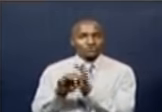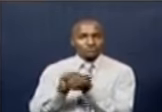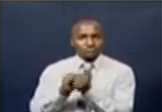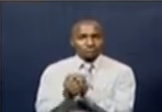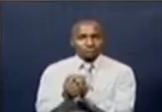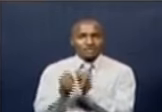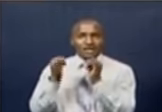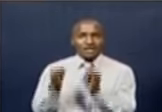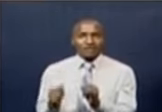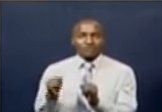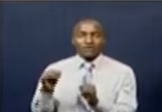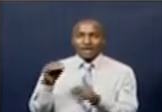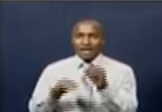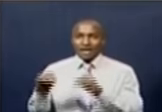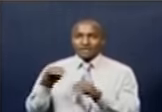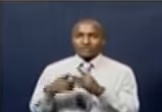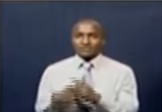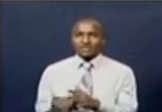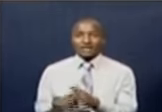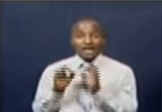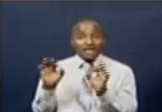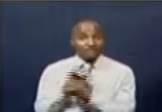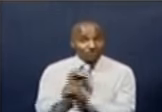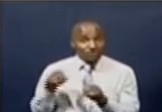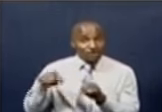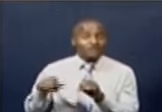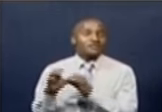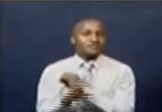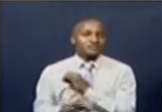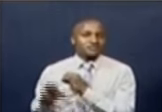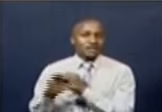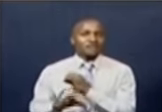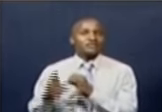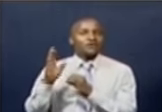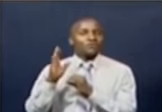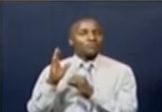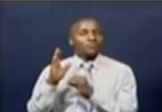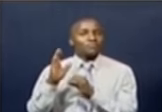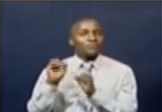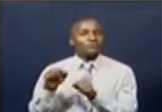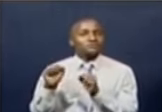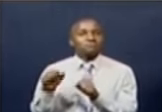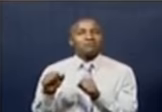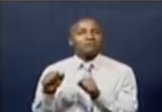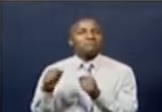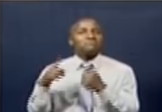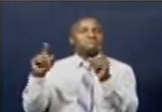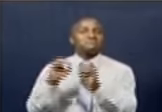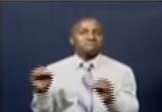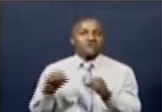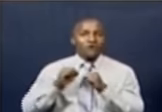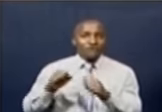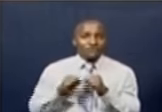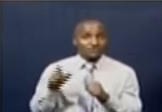go for an election. Otherwise, this country will never, or those officials will